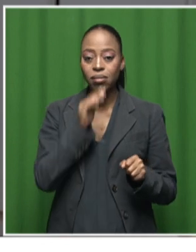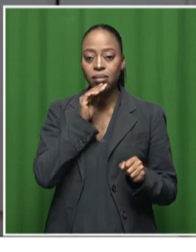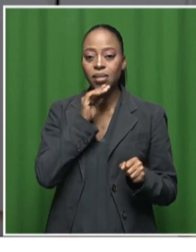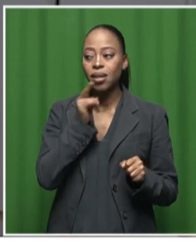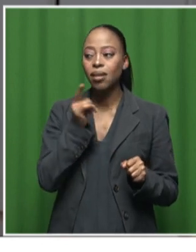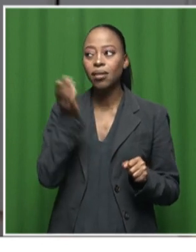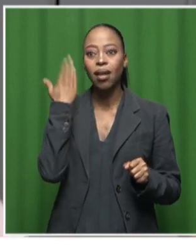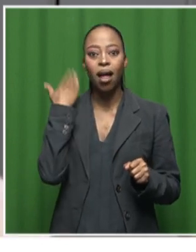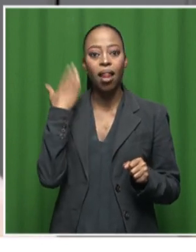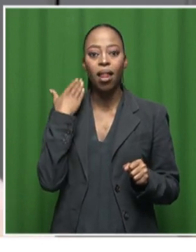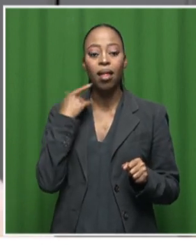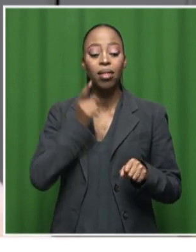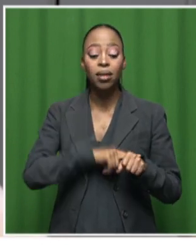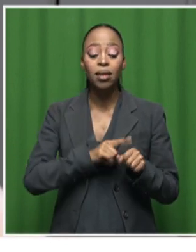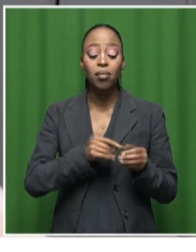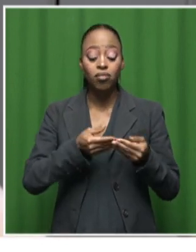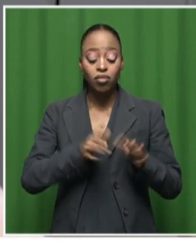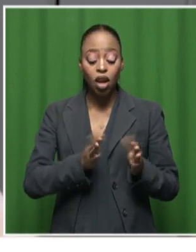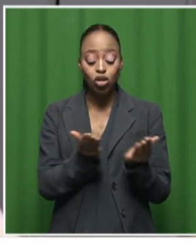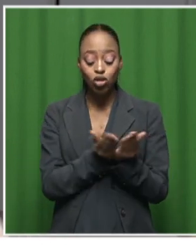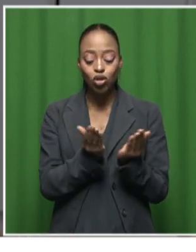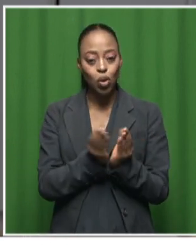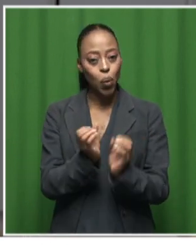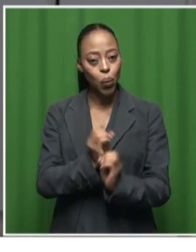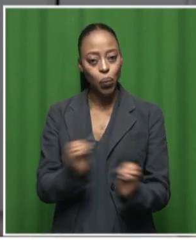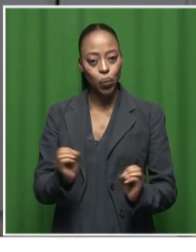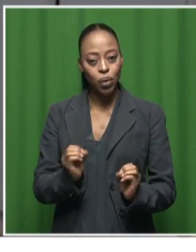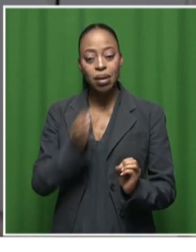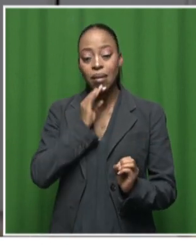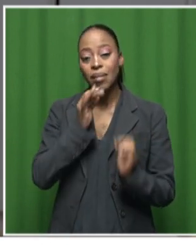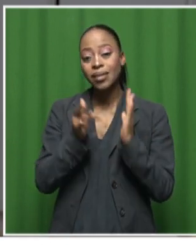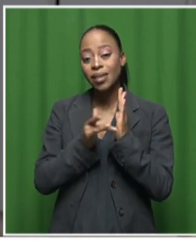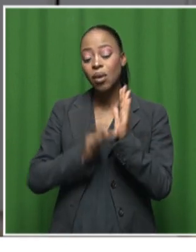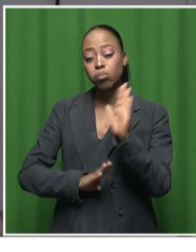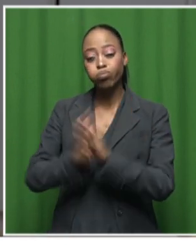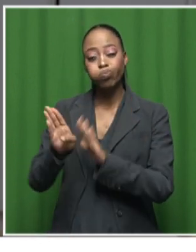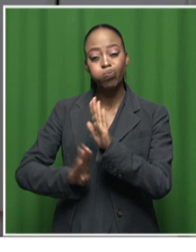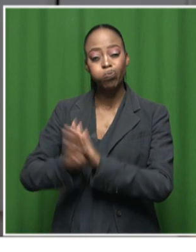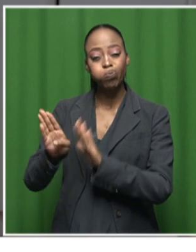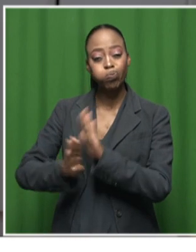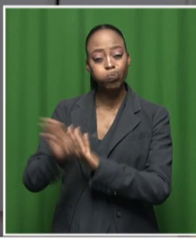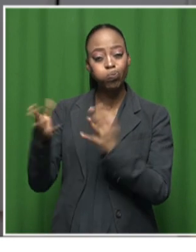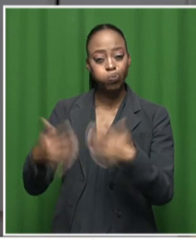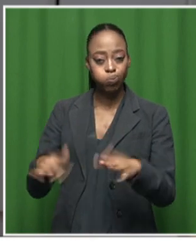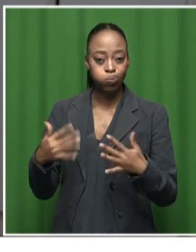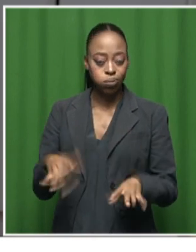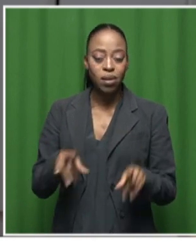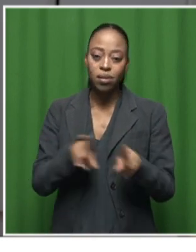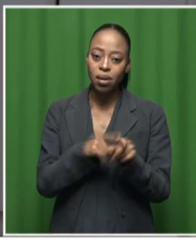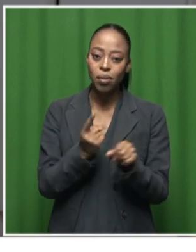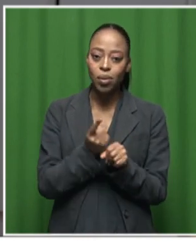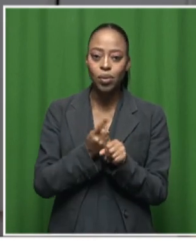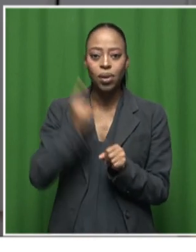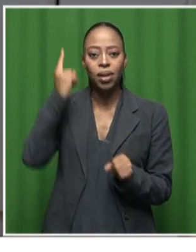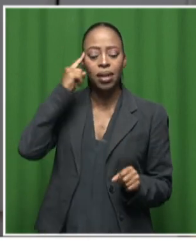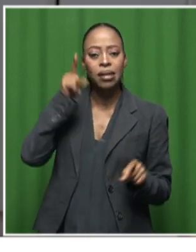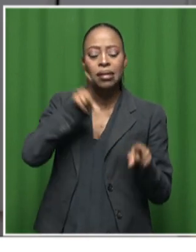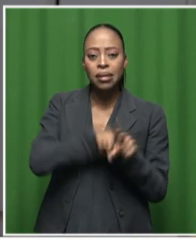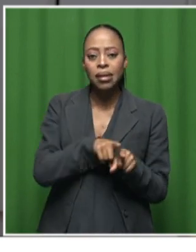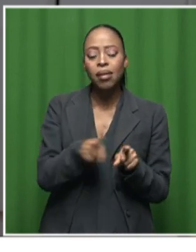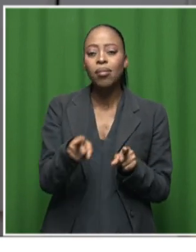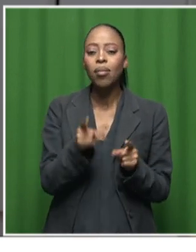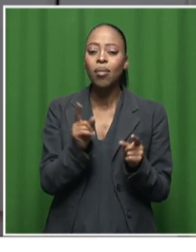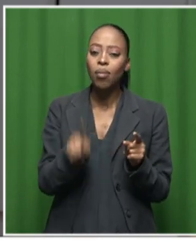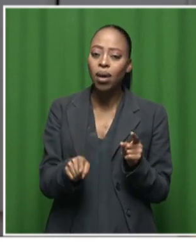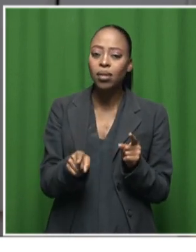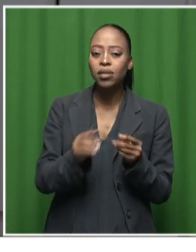didn't exist when these kids started going to school. That's how quickly the technology is evolving. So I think we need to right size